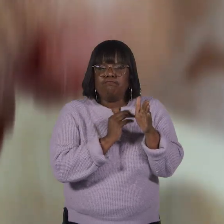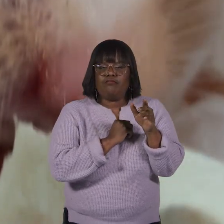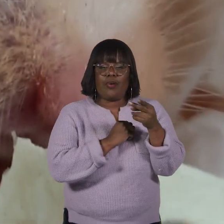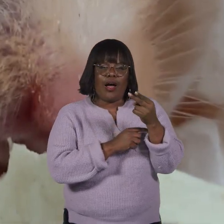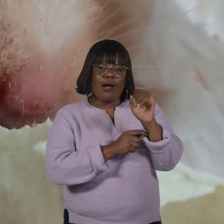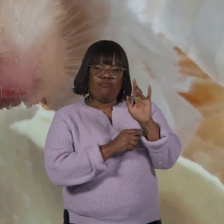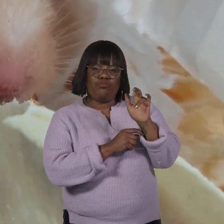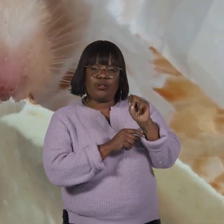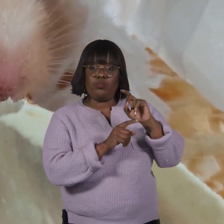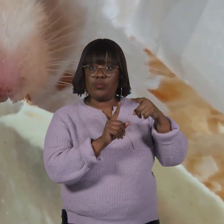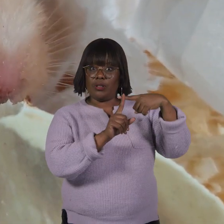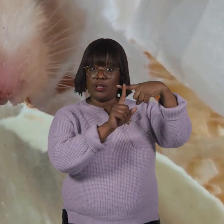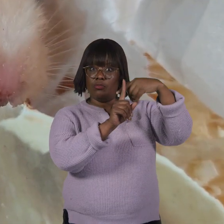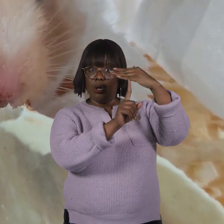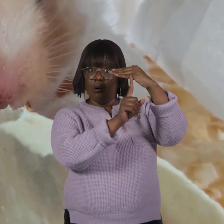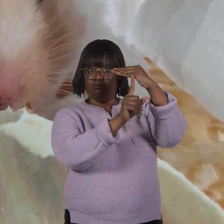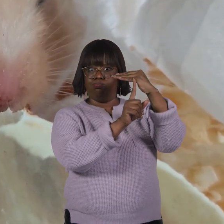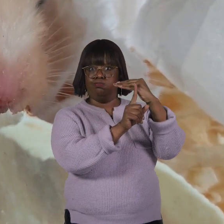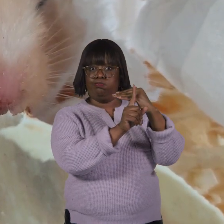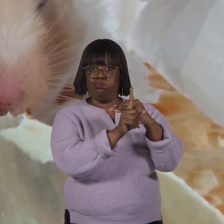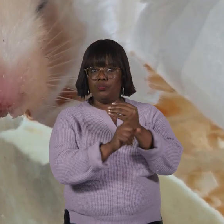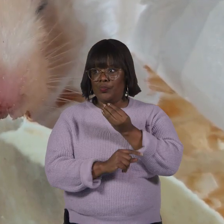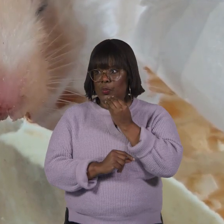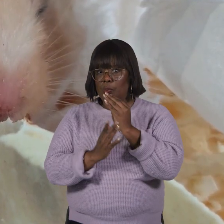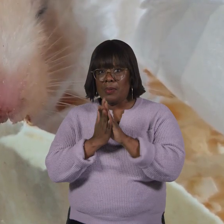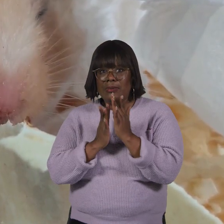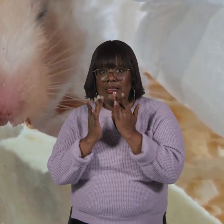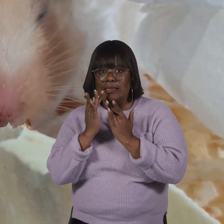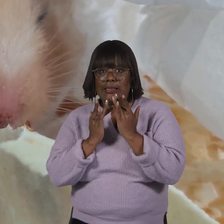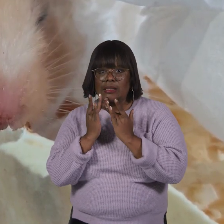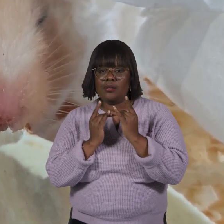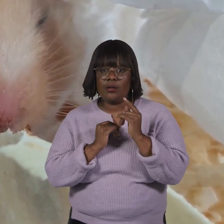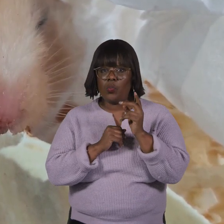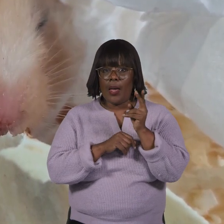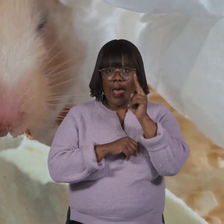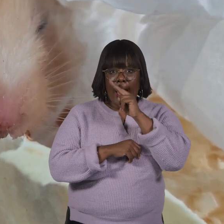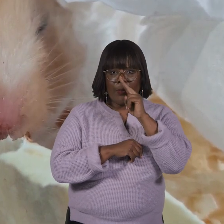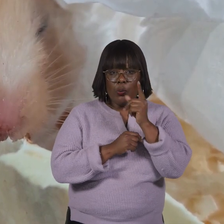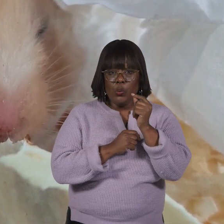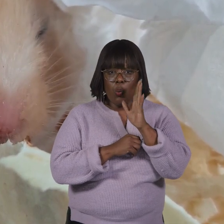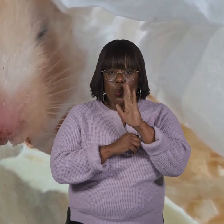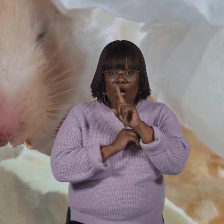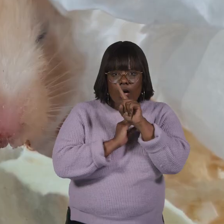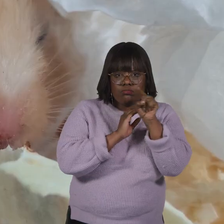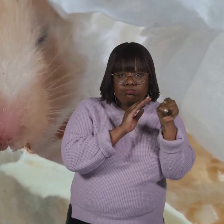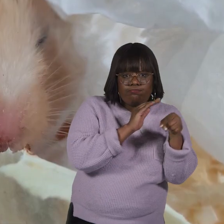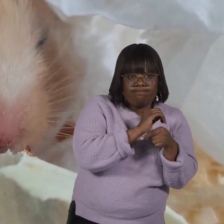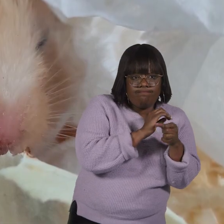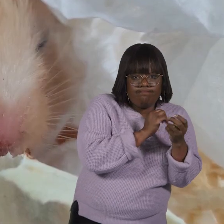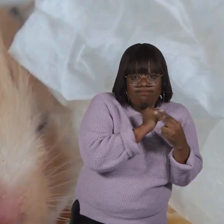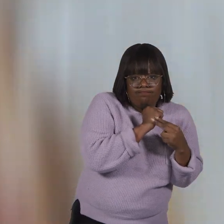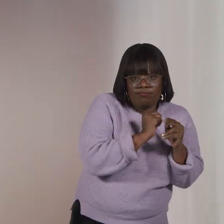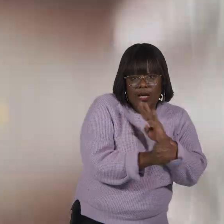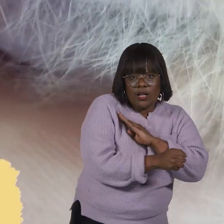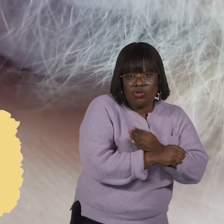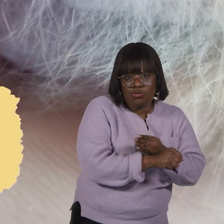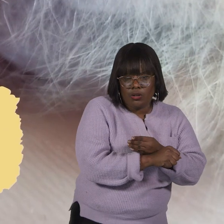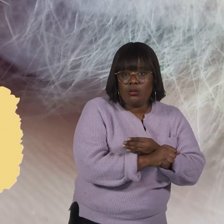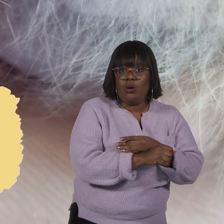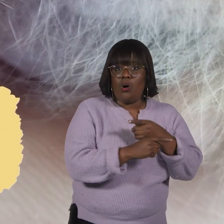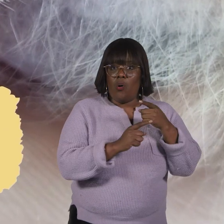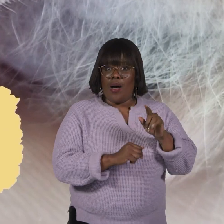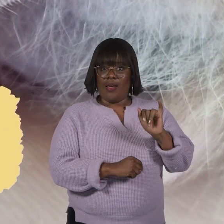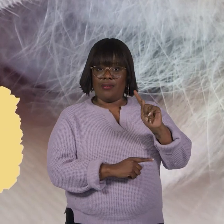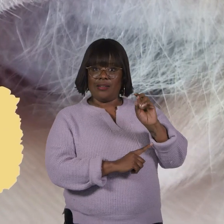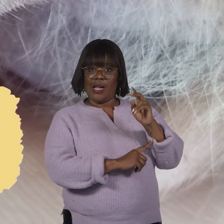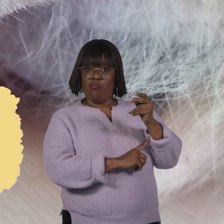when temperatures drop or when food becomes scarce hamsters enter a state of torpor to conserve energy during